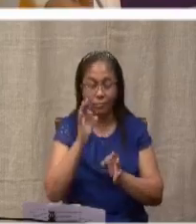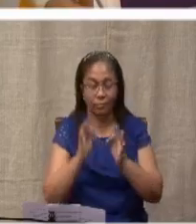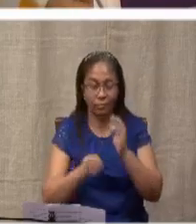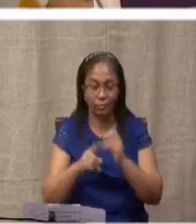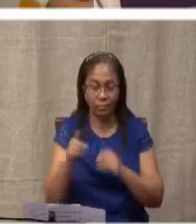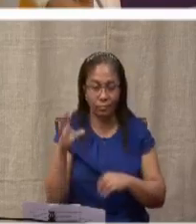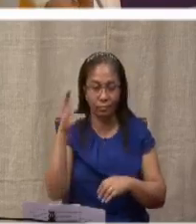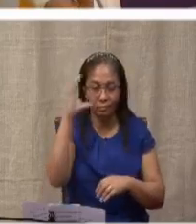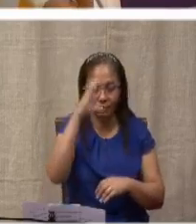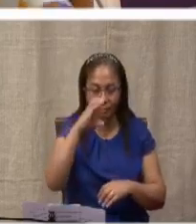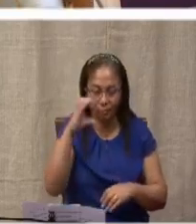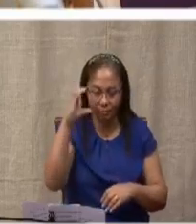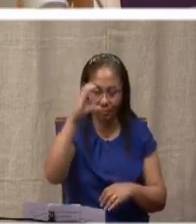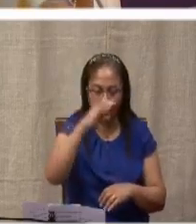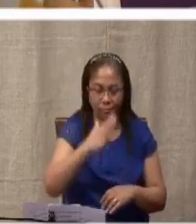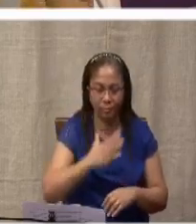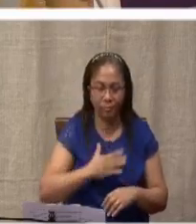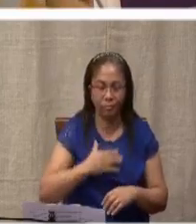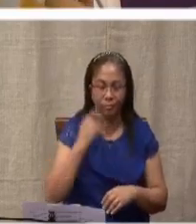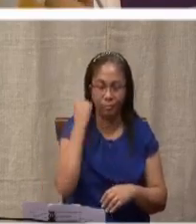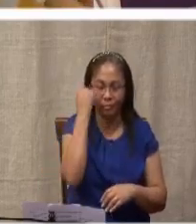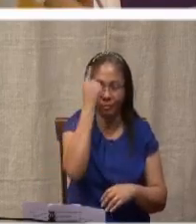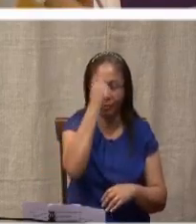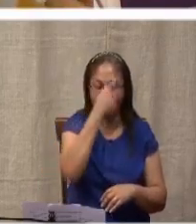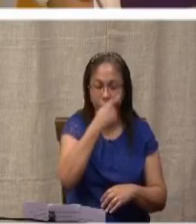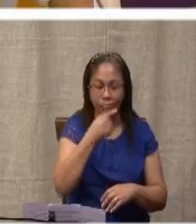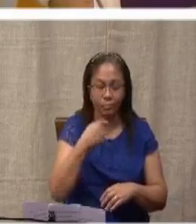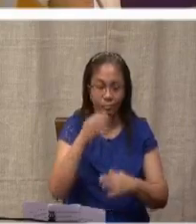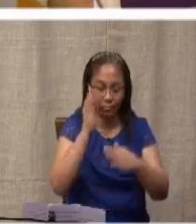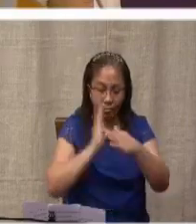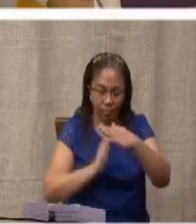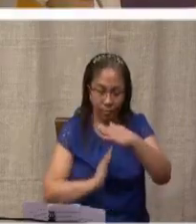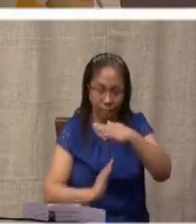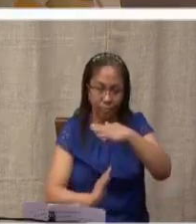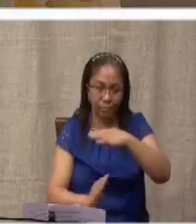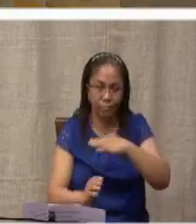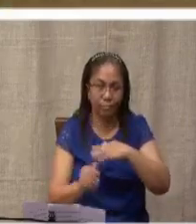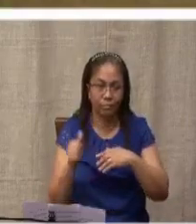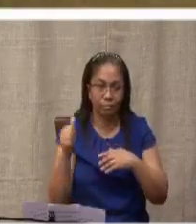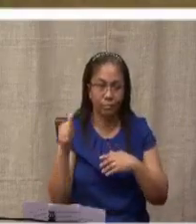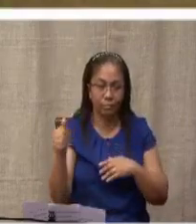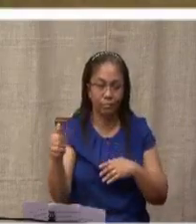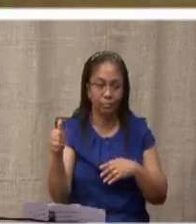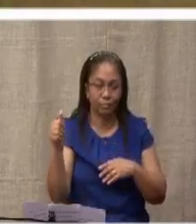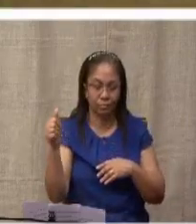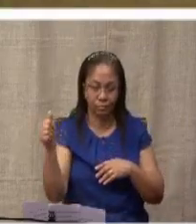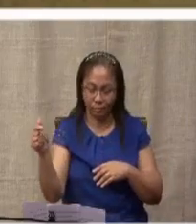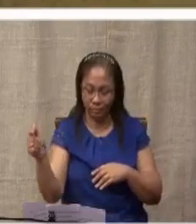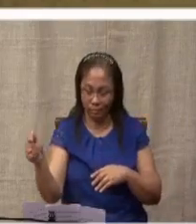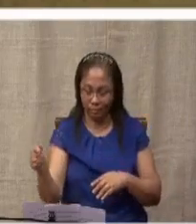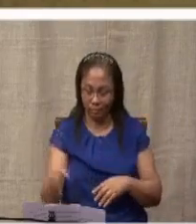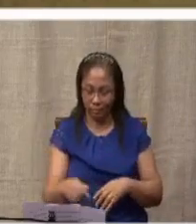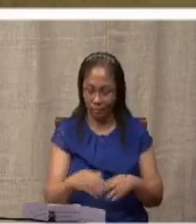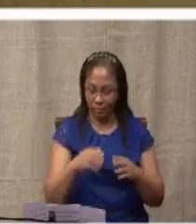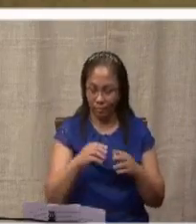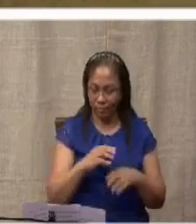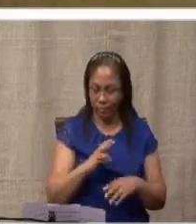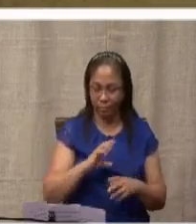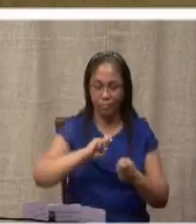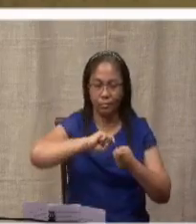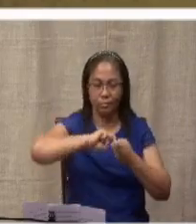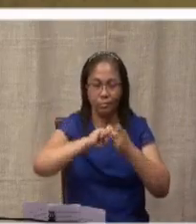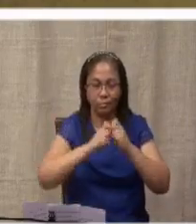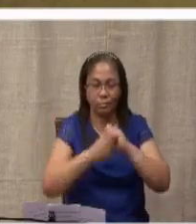if they seek my face and humble themselves and